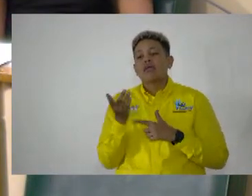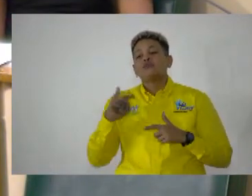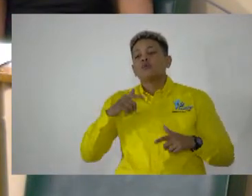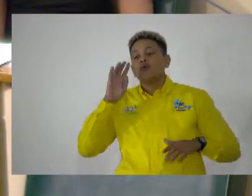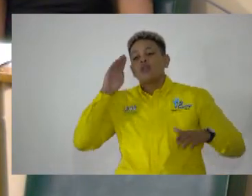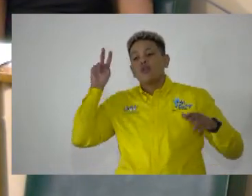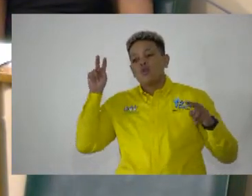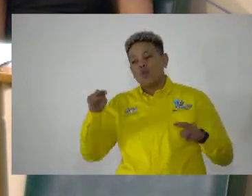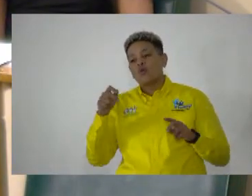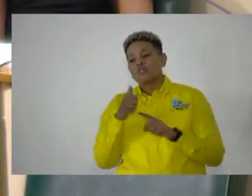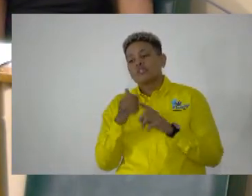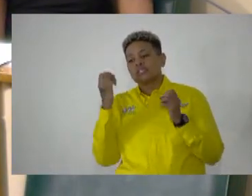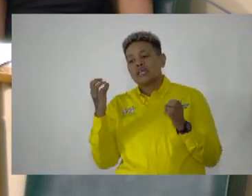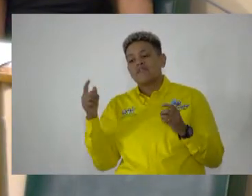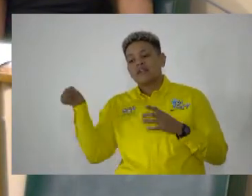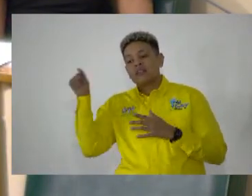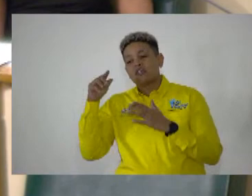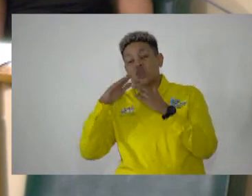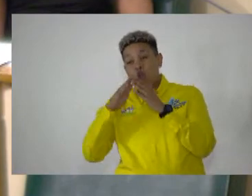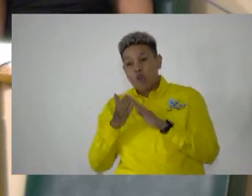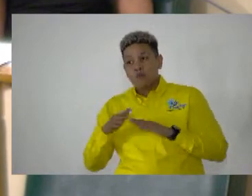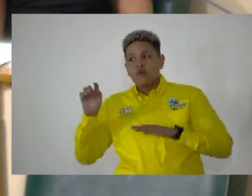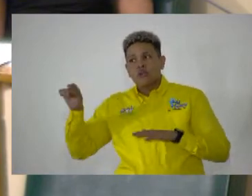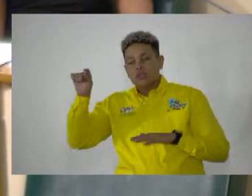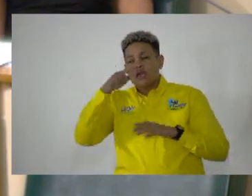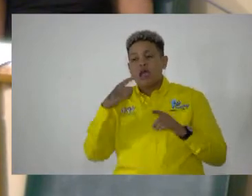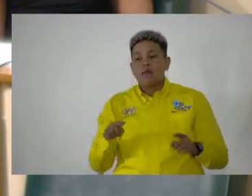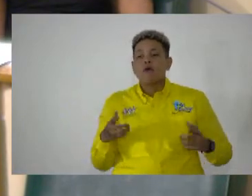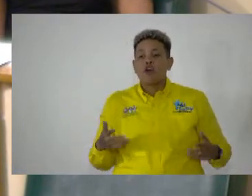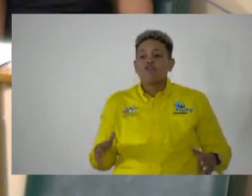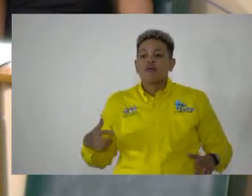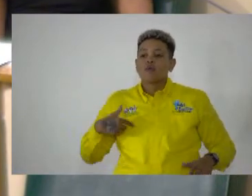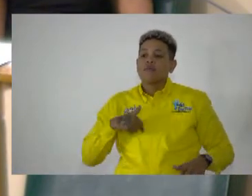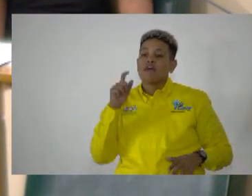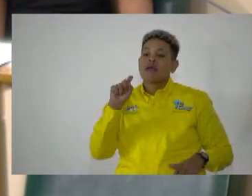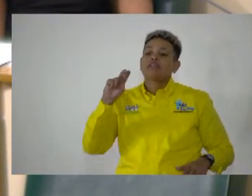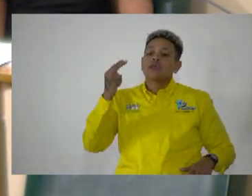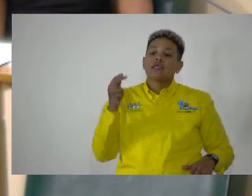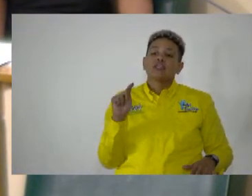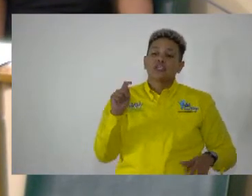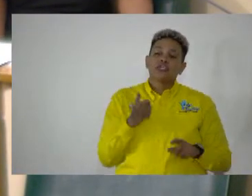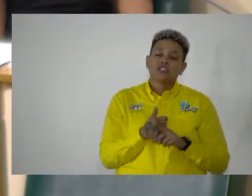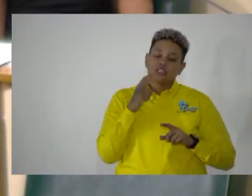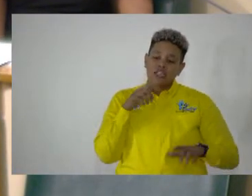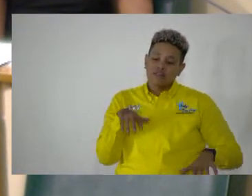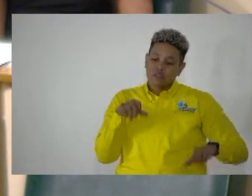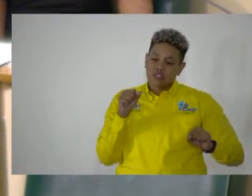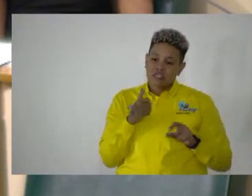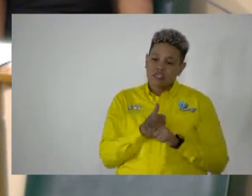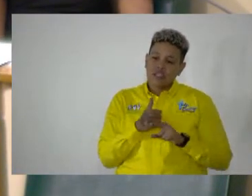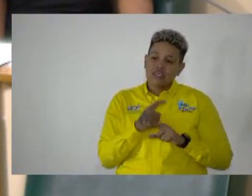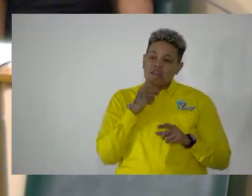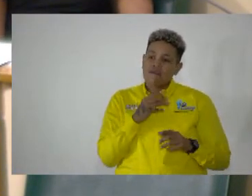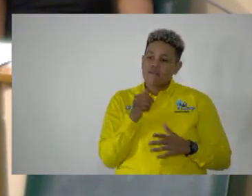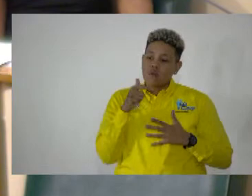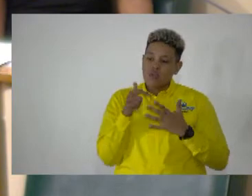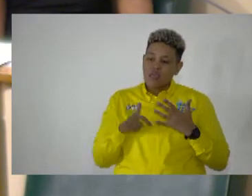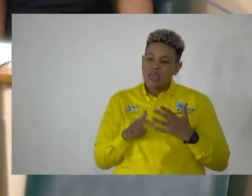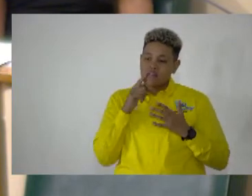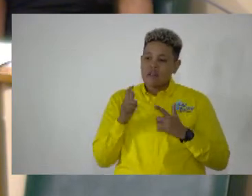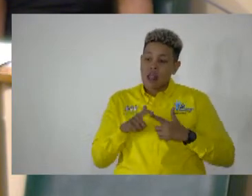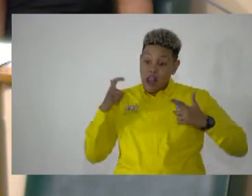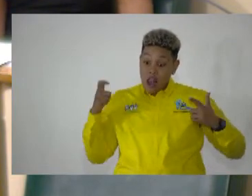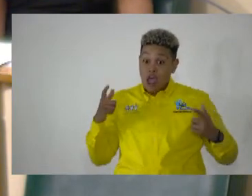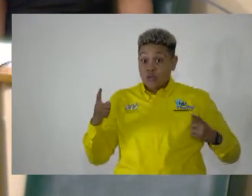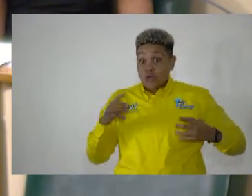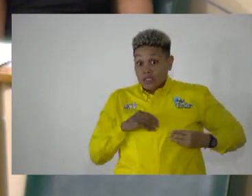going to be looking at several of these communities. Now already, we have asked the NHT to take on a few of them, a few of the larger